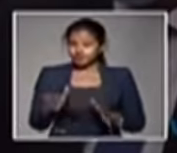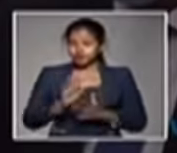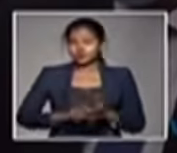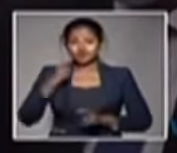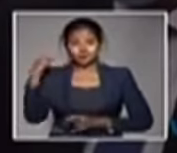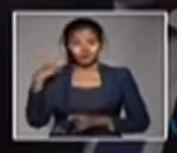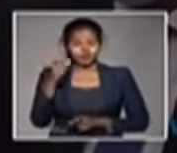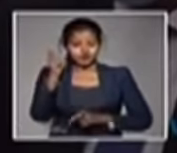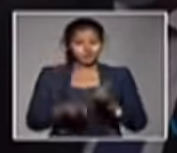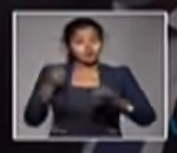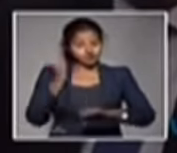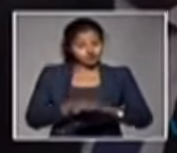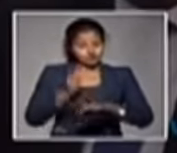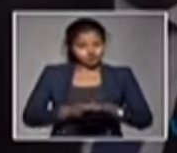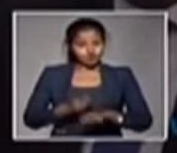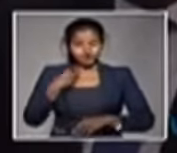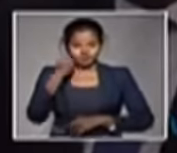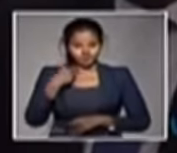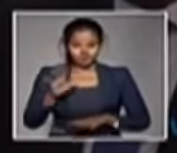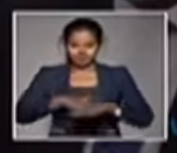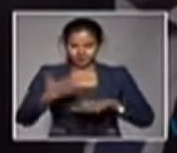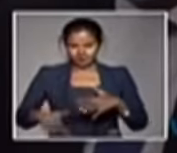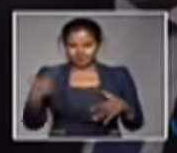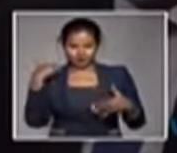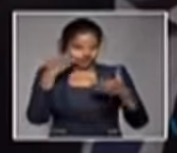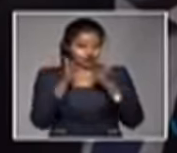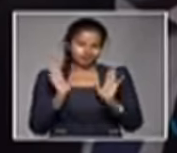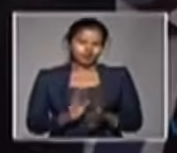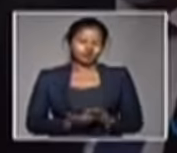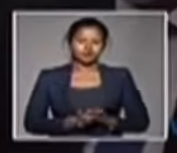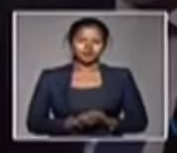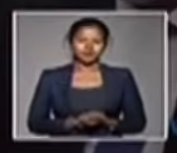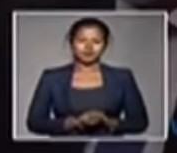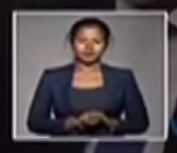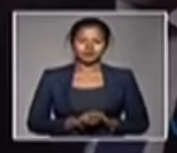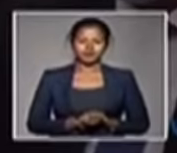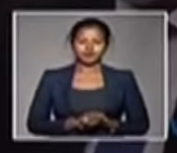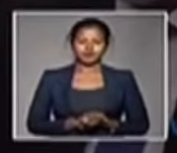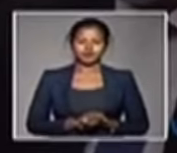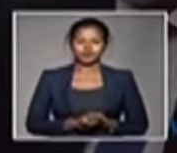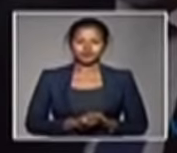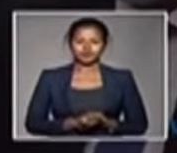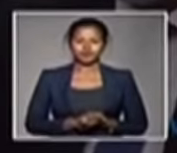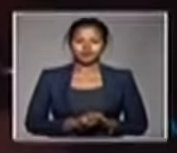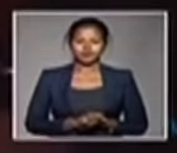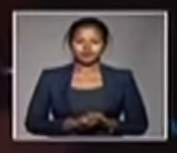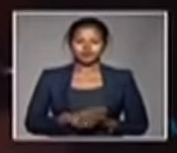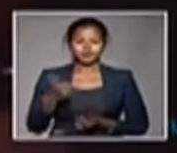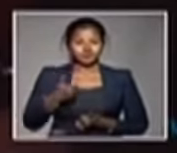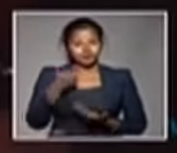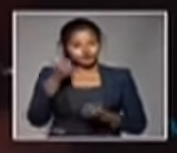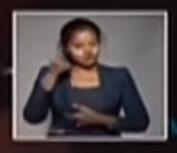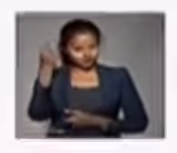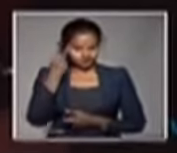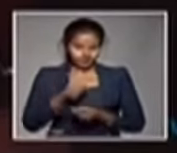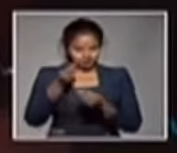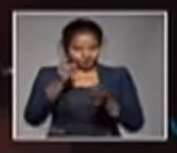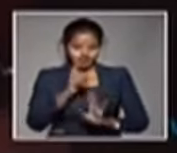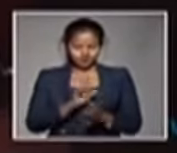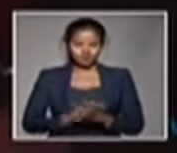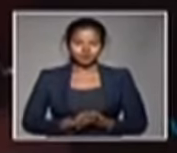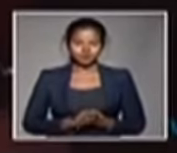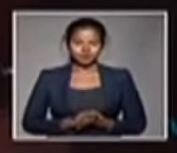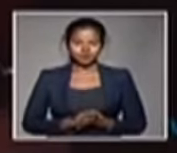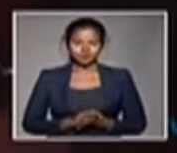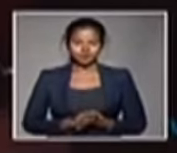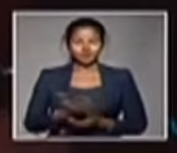soldiers, we would not have experienced this situation. I appreciate, I'll convey the message. It